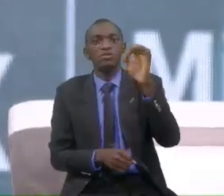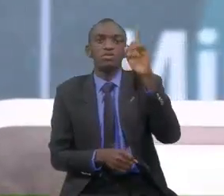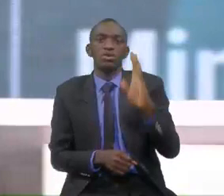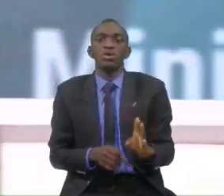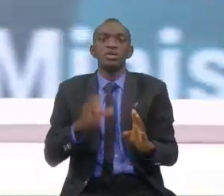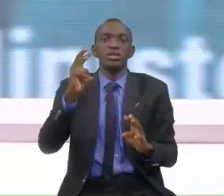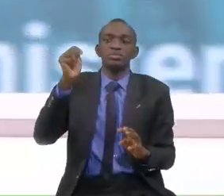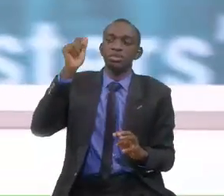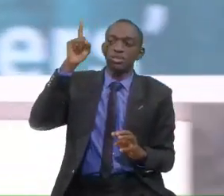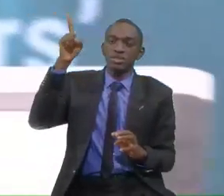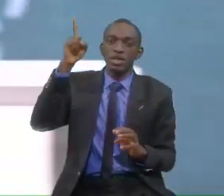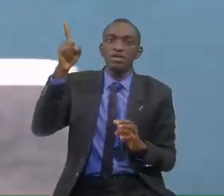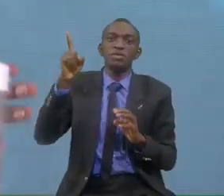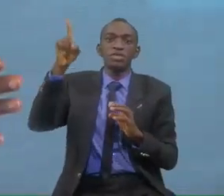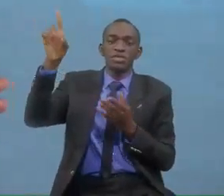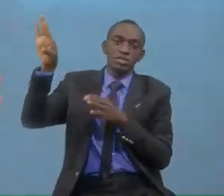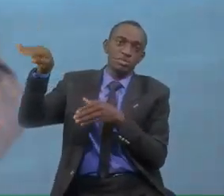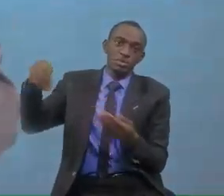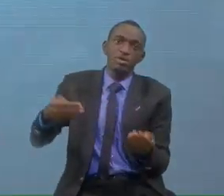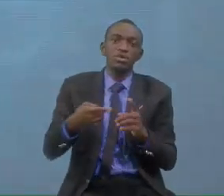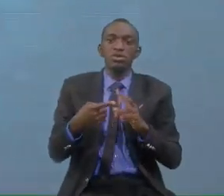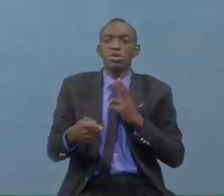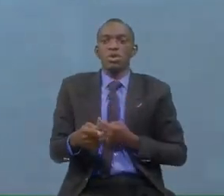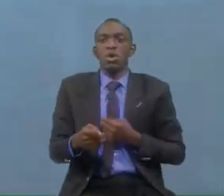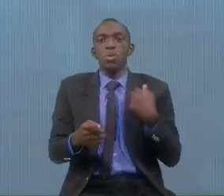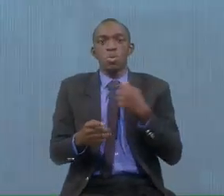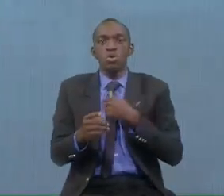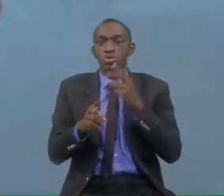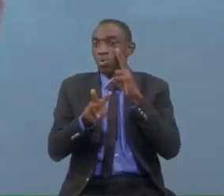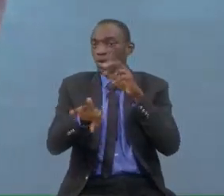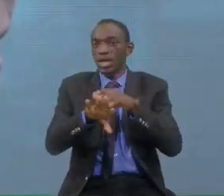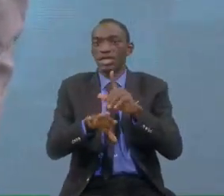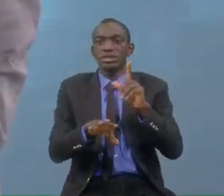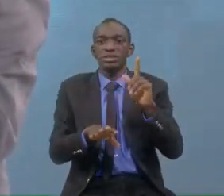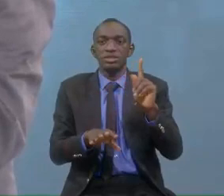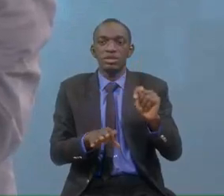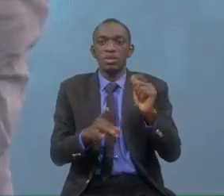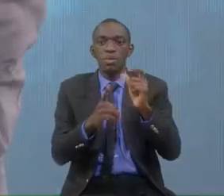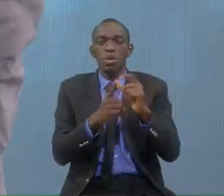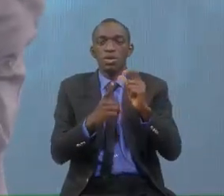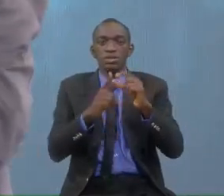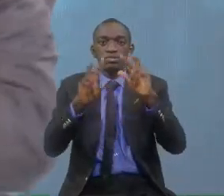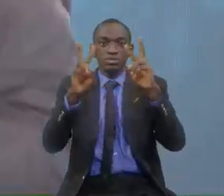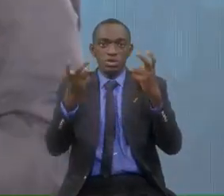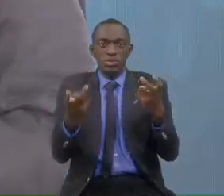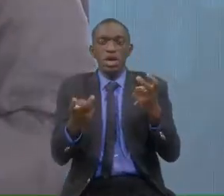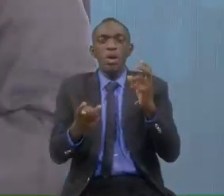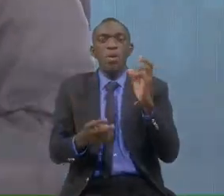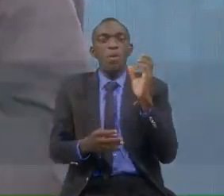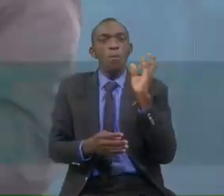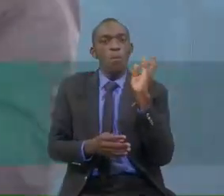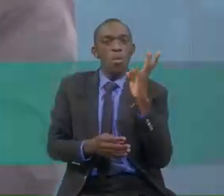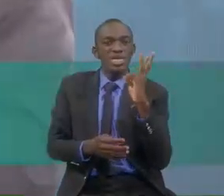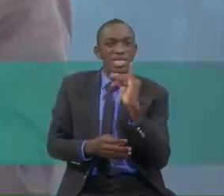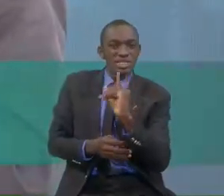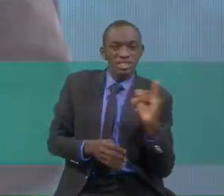outpours on us. We're looking at witnessing on the field under the